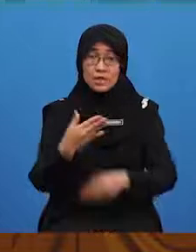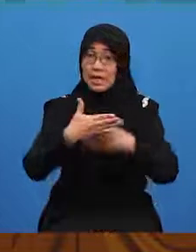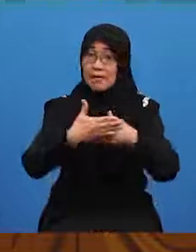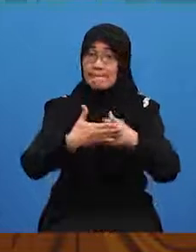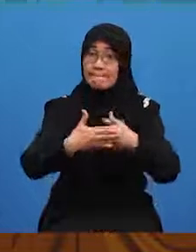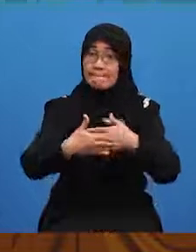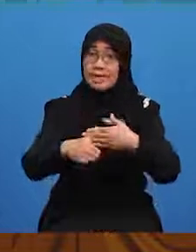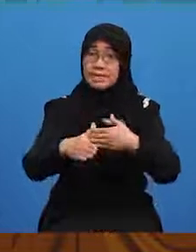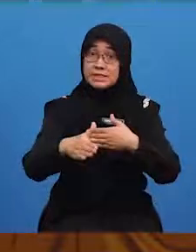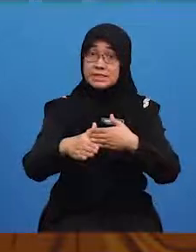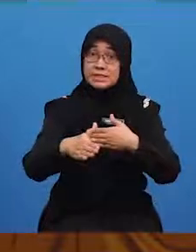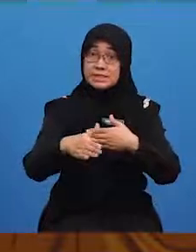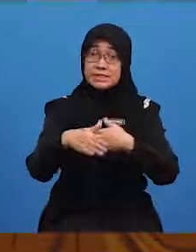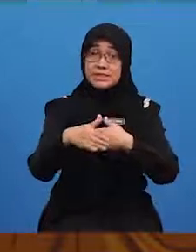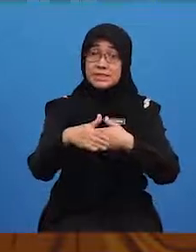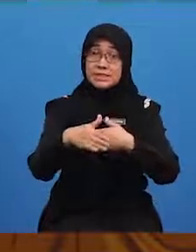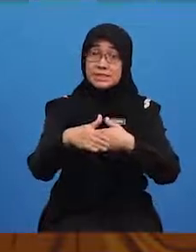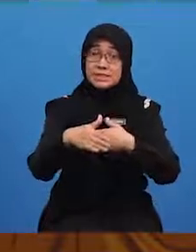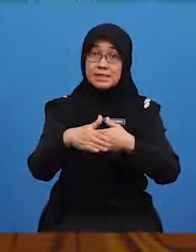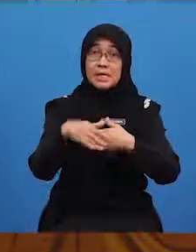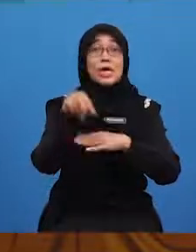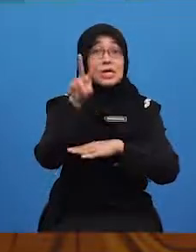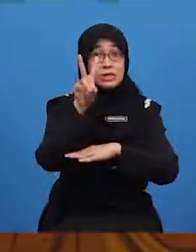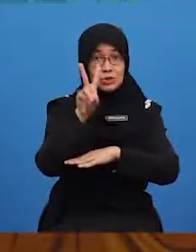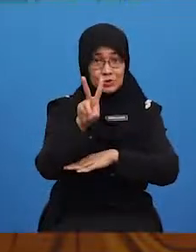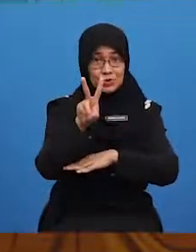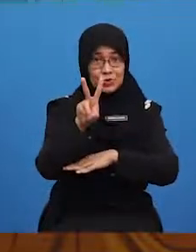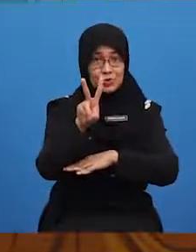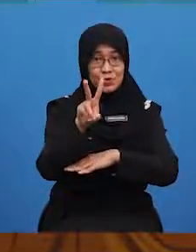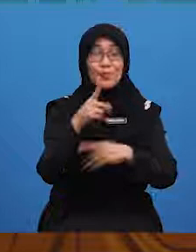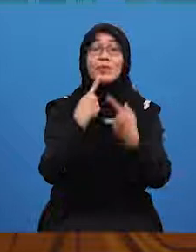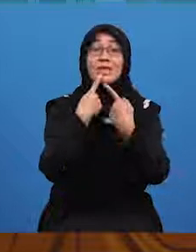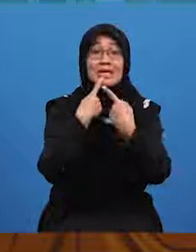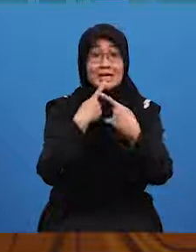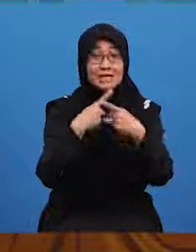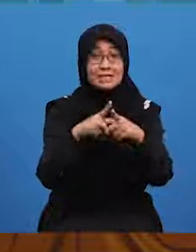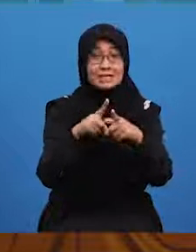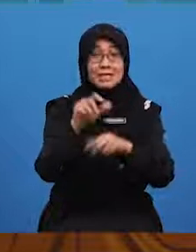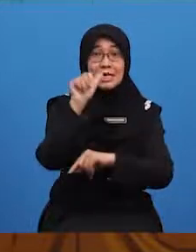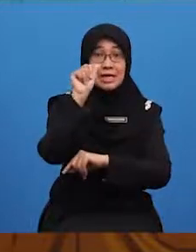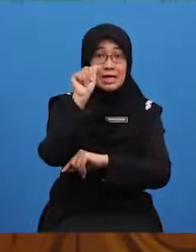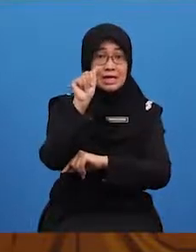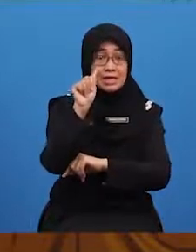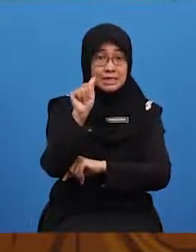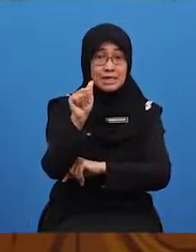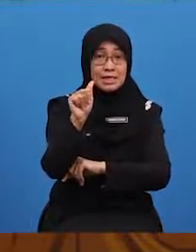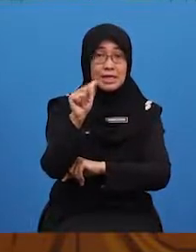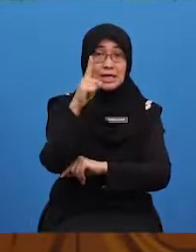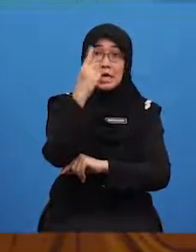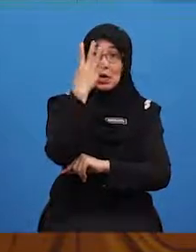quarter past? What's the shorthand? What's the shorthand?